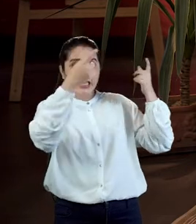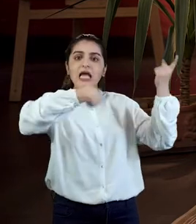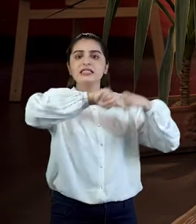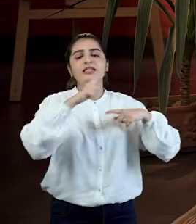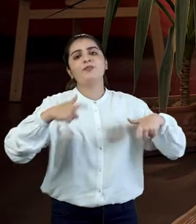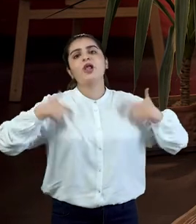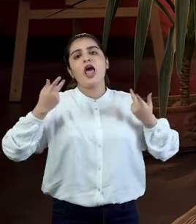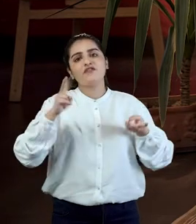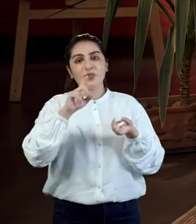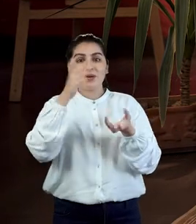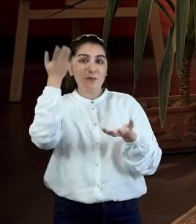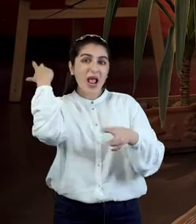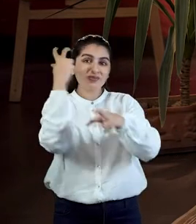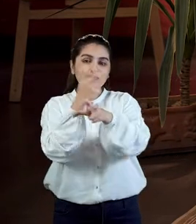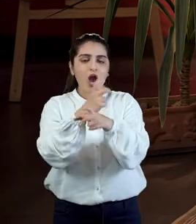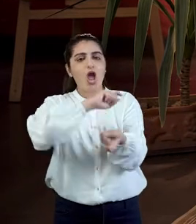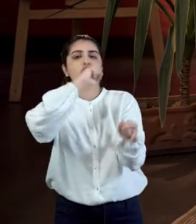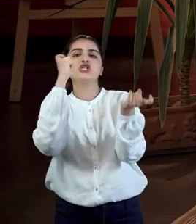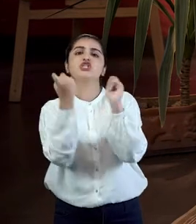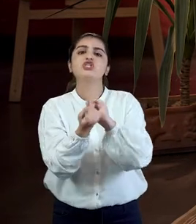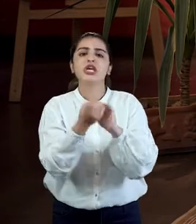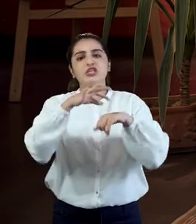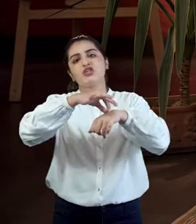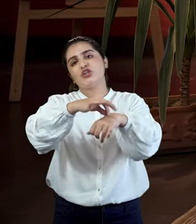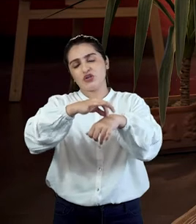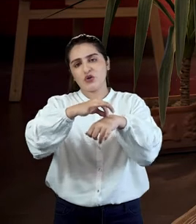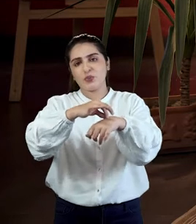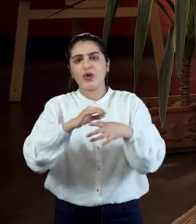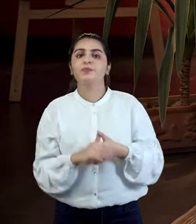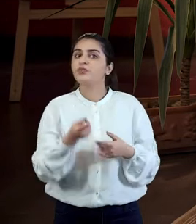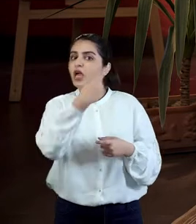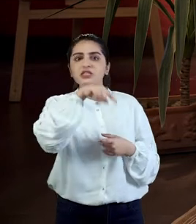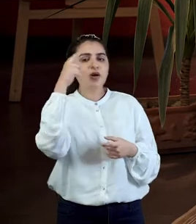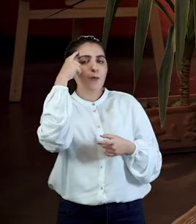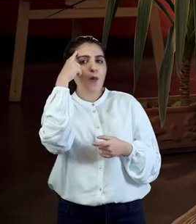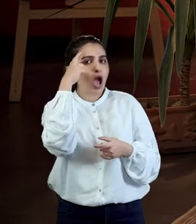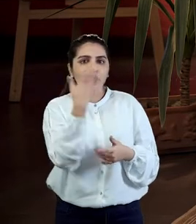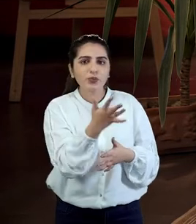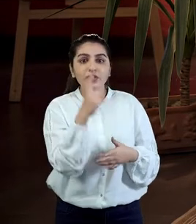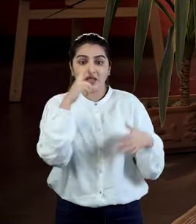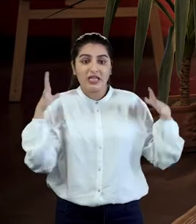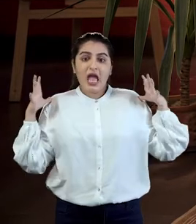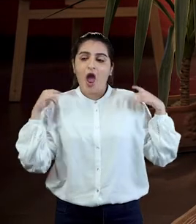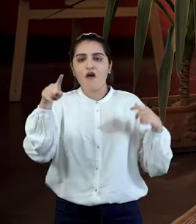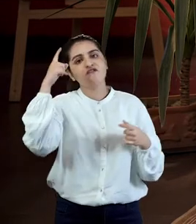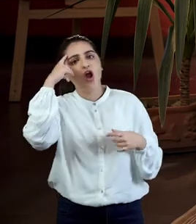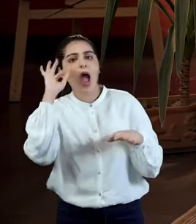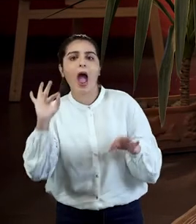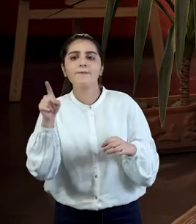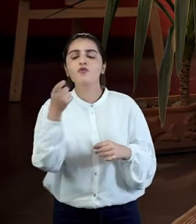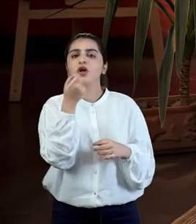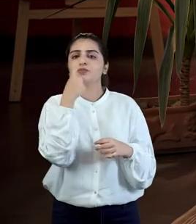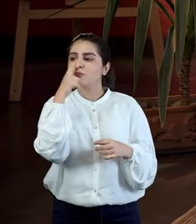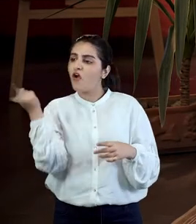to life. "Where is Princess Eliza?" they asked each other. Nobody knew, except the fairy godmother, and she